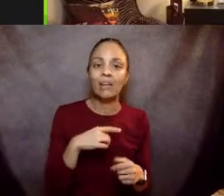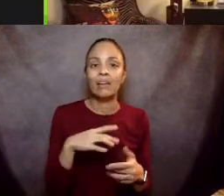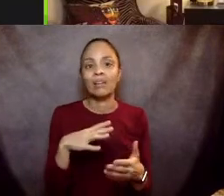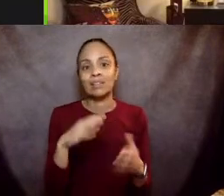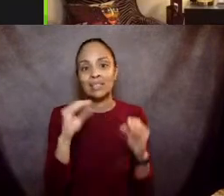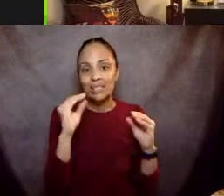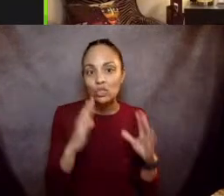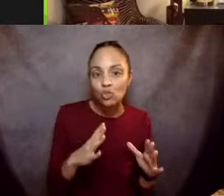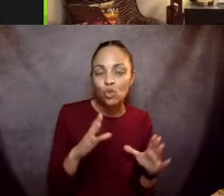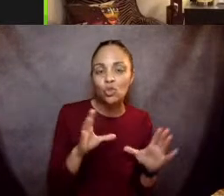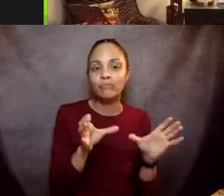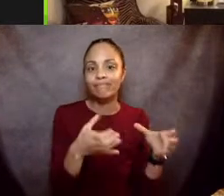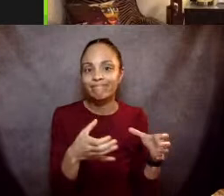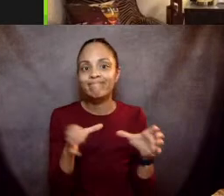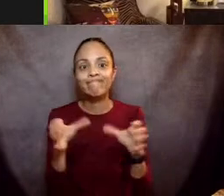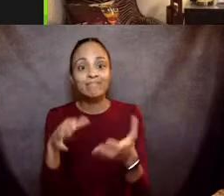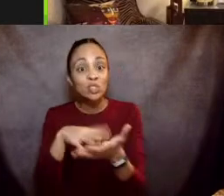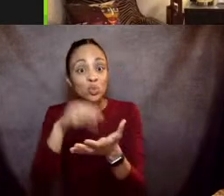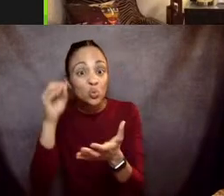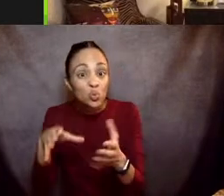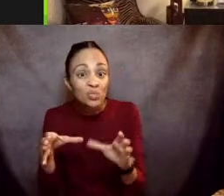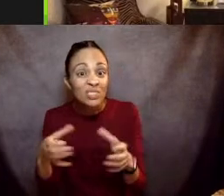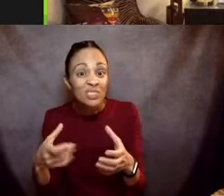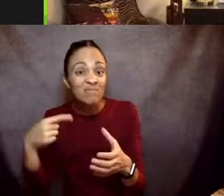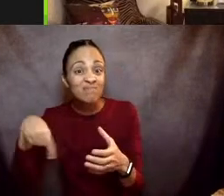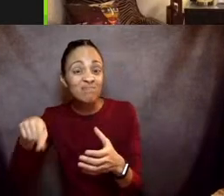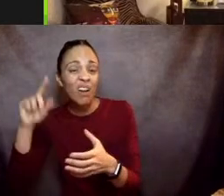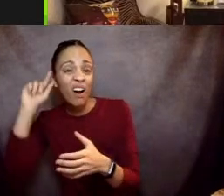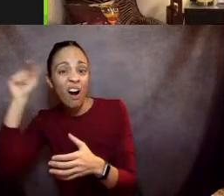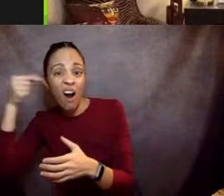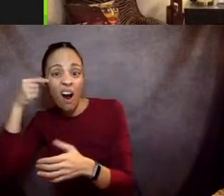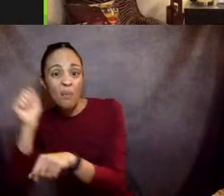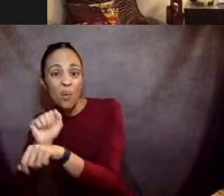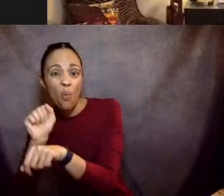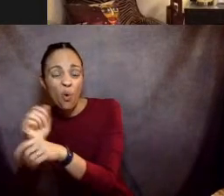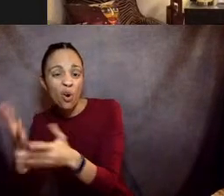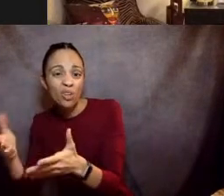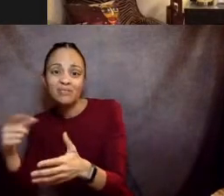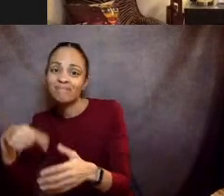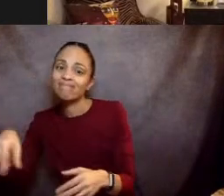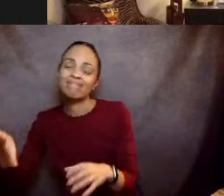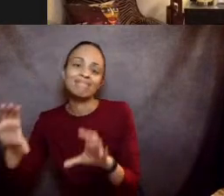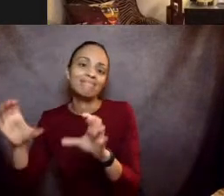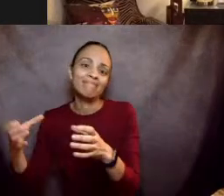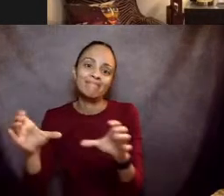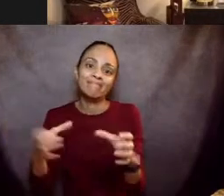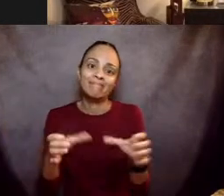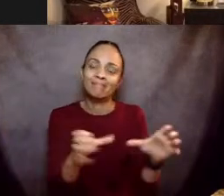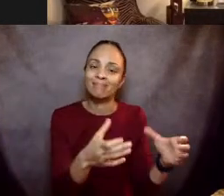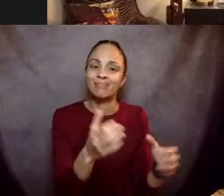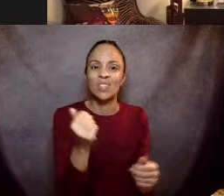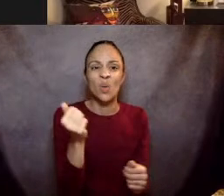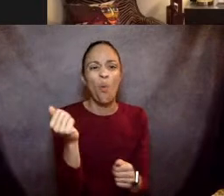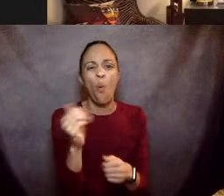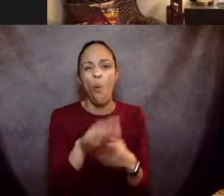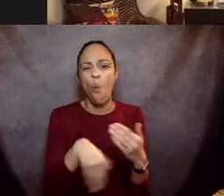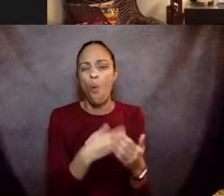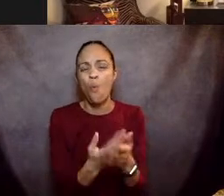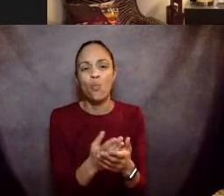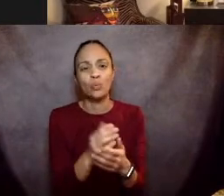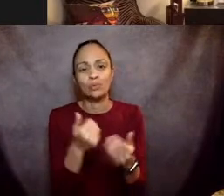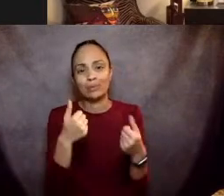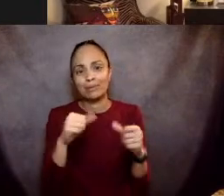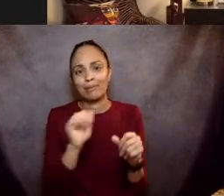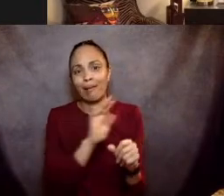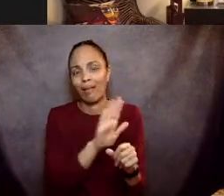the ancestors are, we're all doing the best we can. We were all laughing before we got on camera